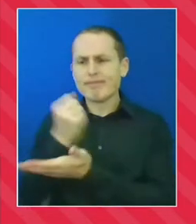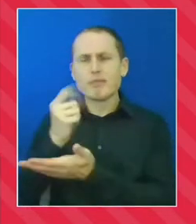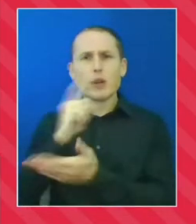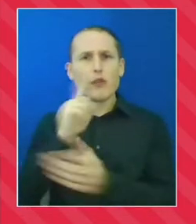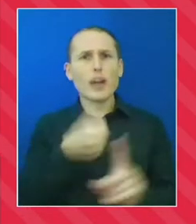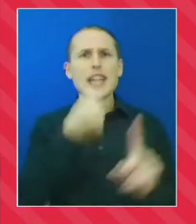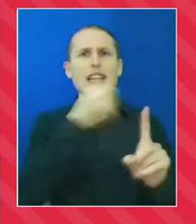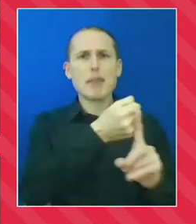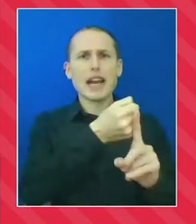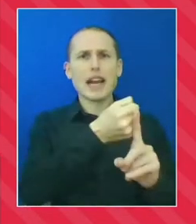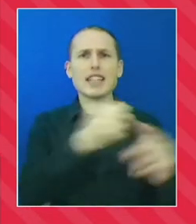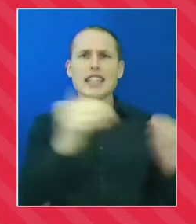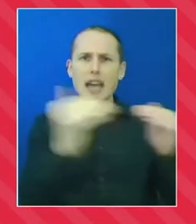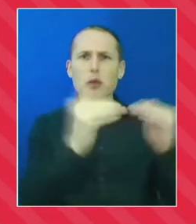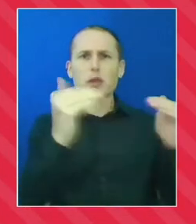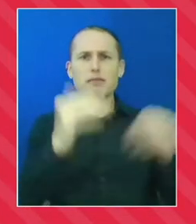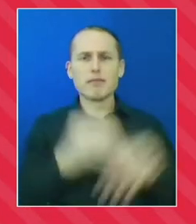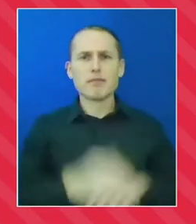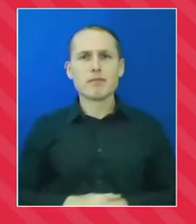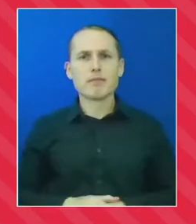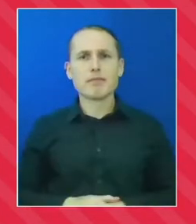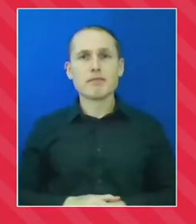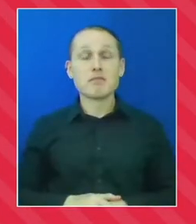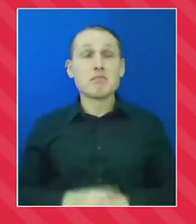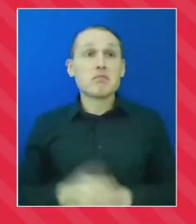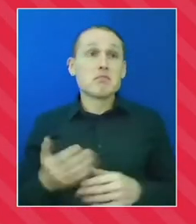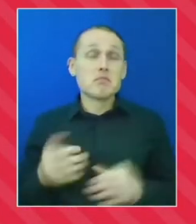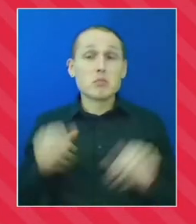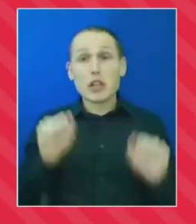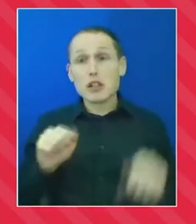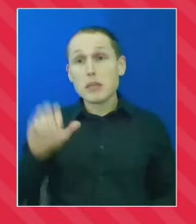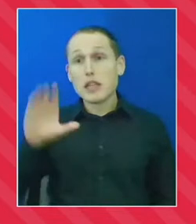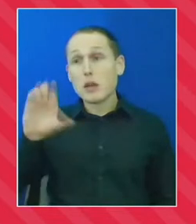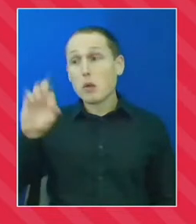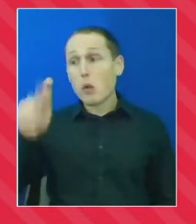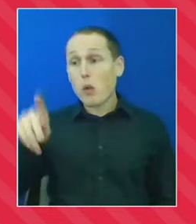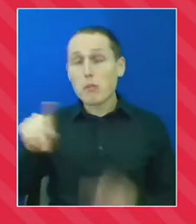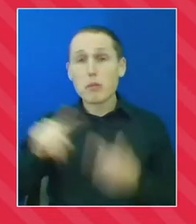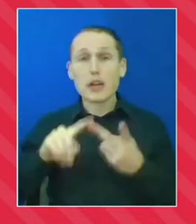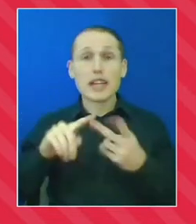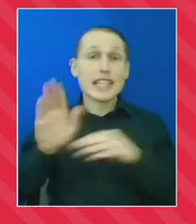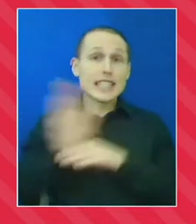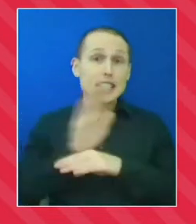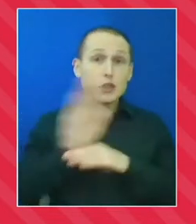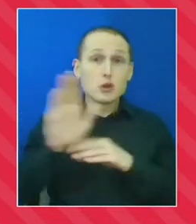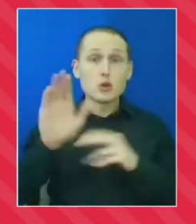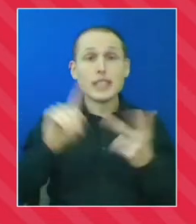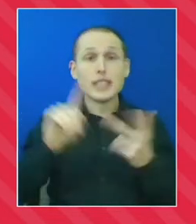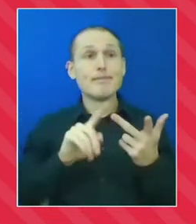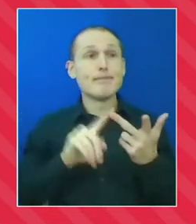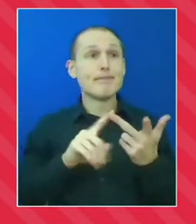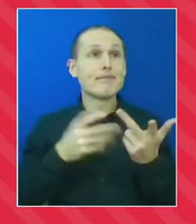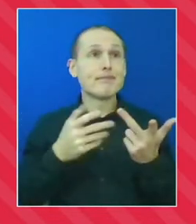equity, whether it be corporate or industry, or if it's, you know,